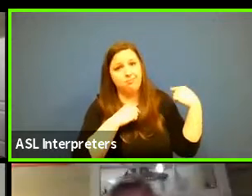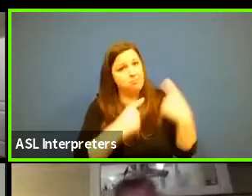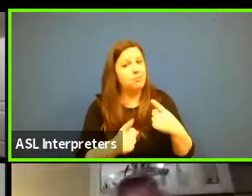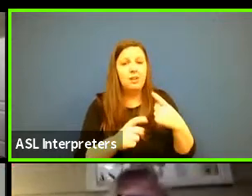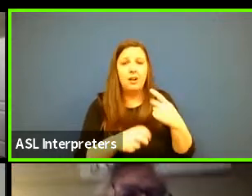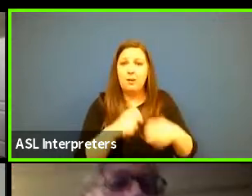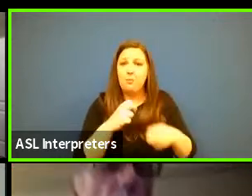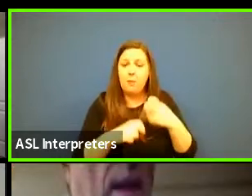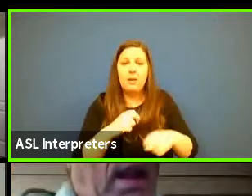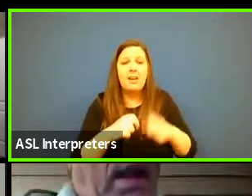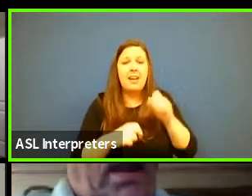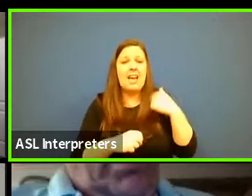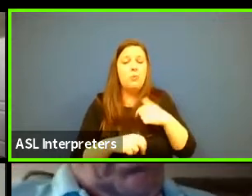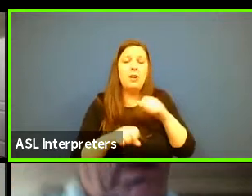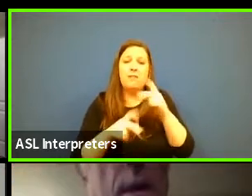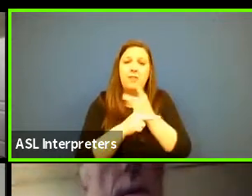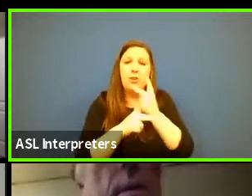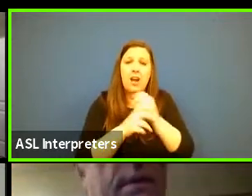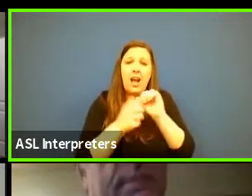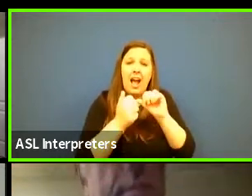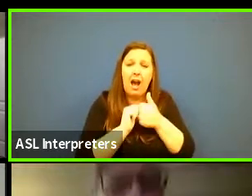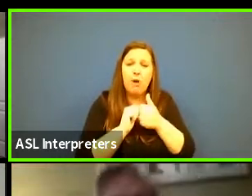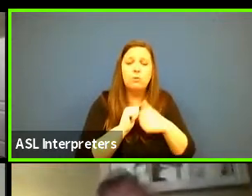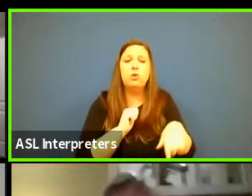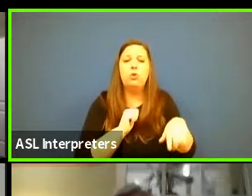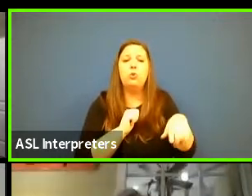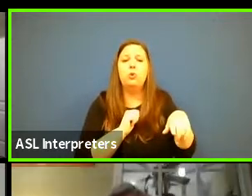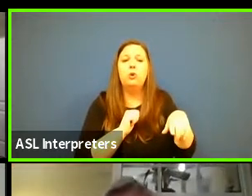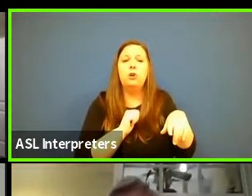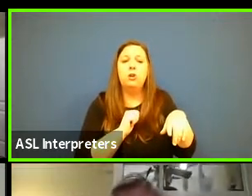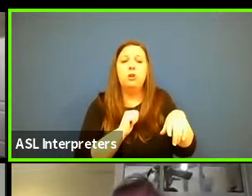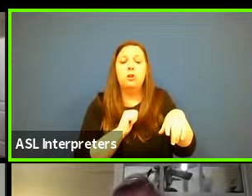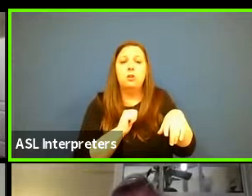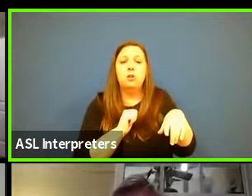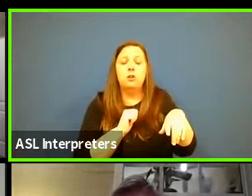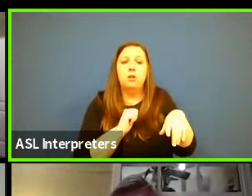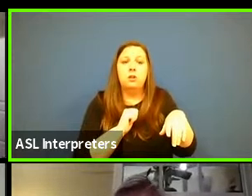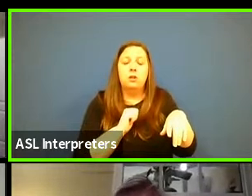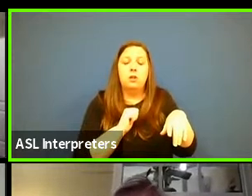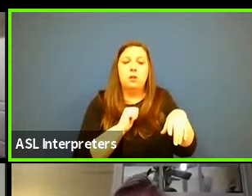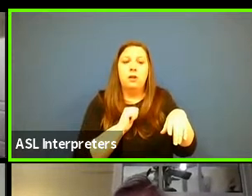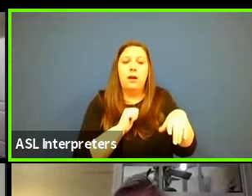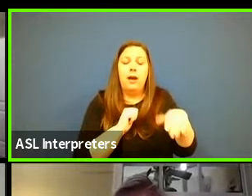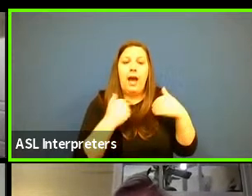way to run the sound through the board, through the soundboard,